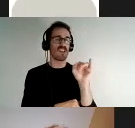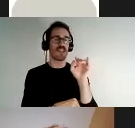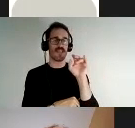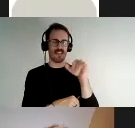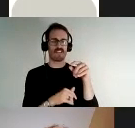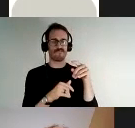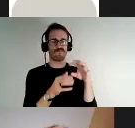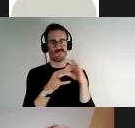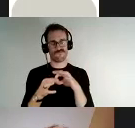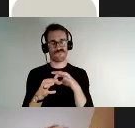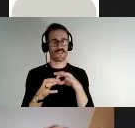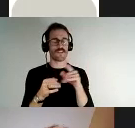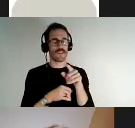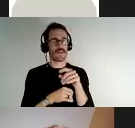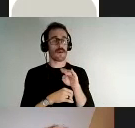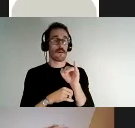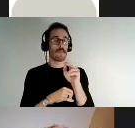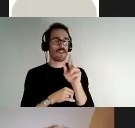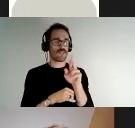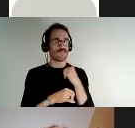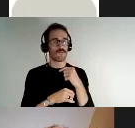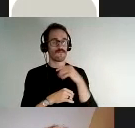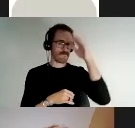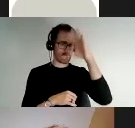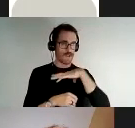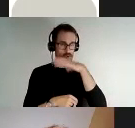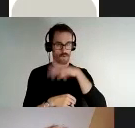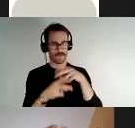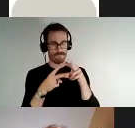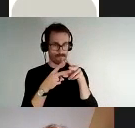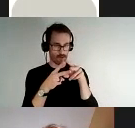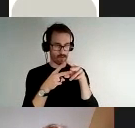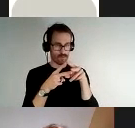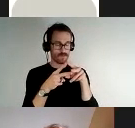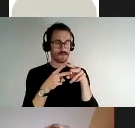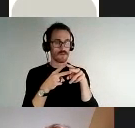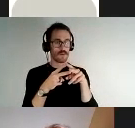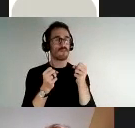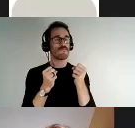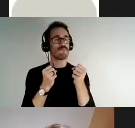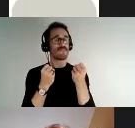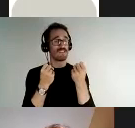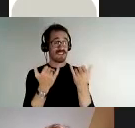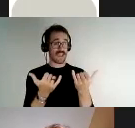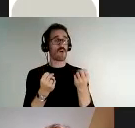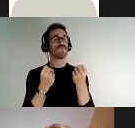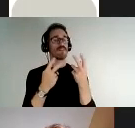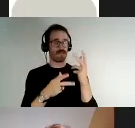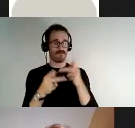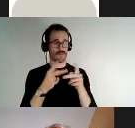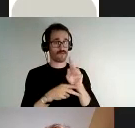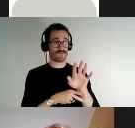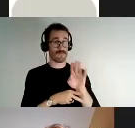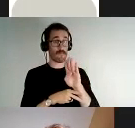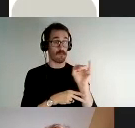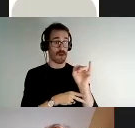of forming relationships with both men and women, but many bisexual people identify today as being